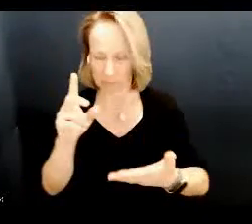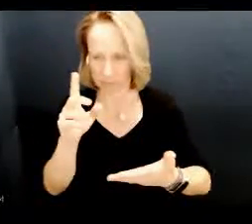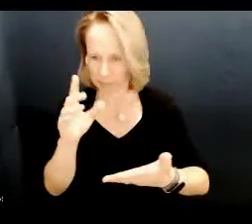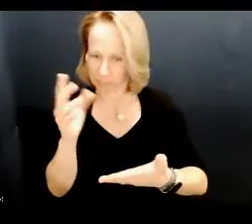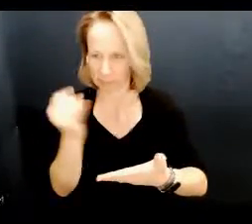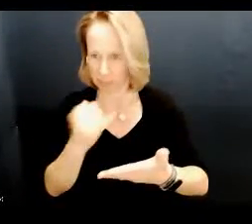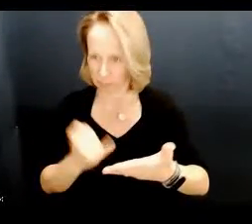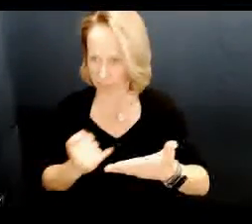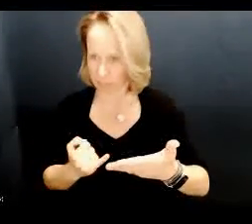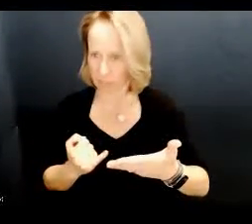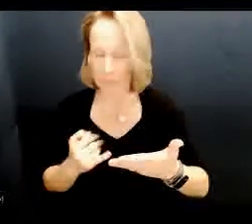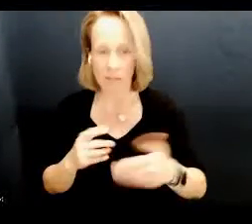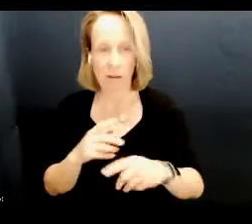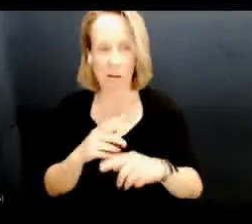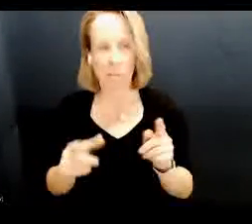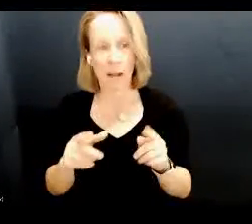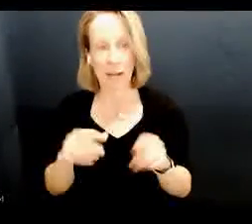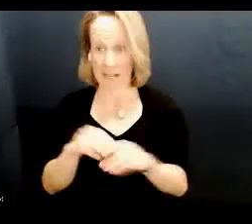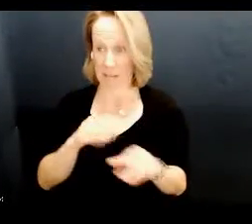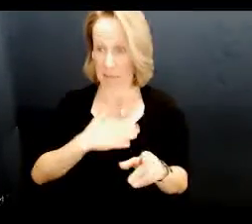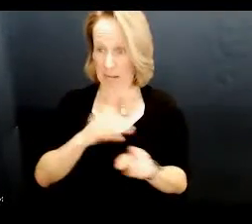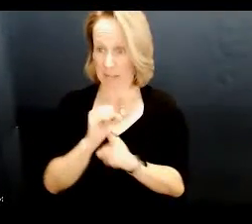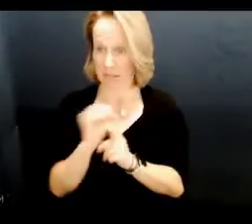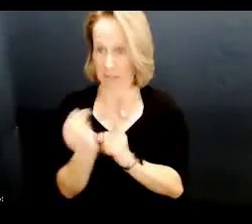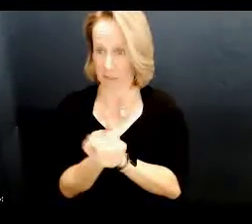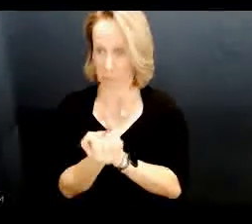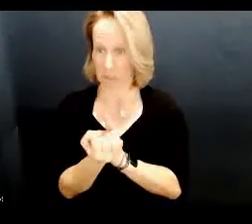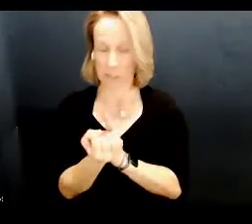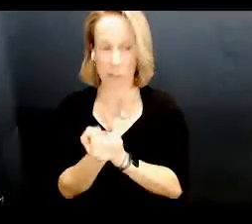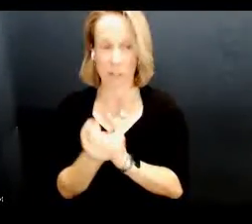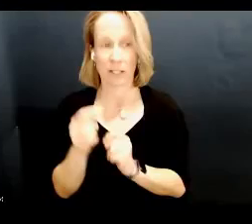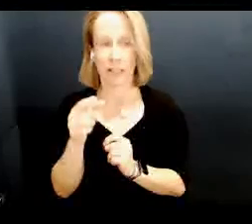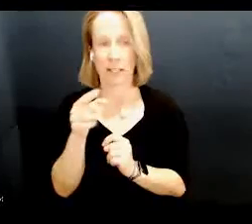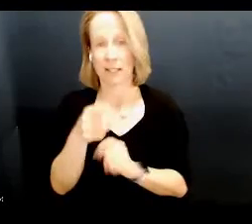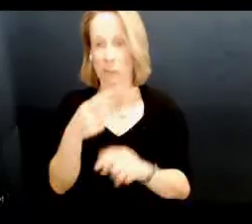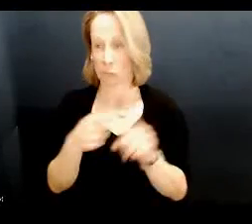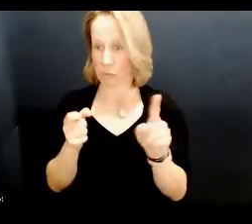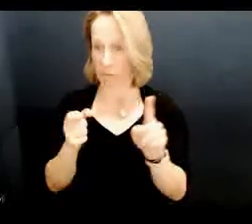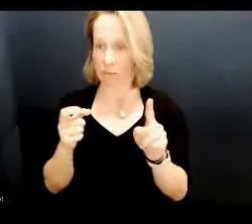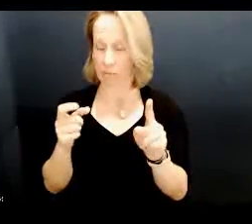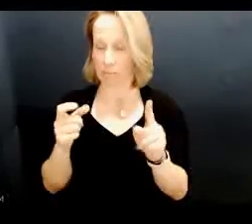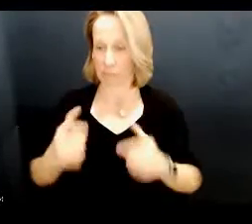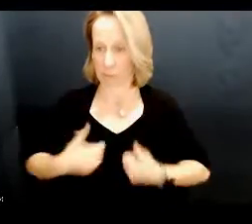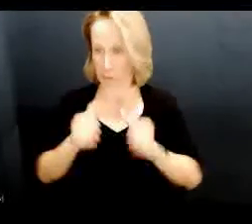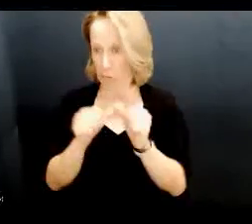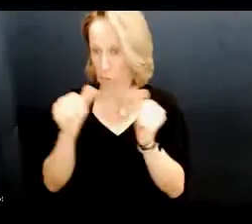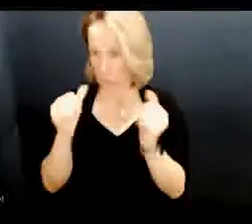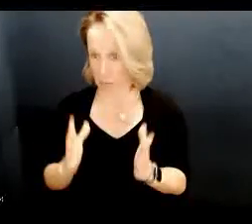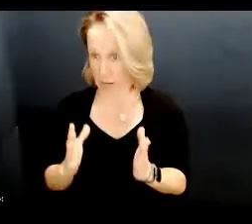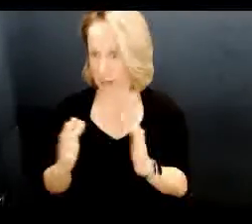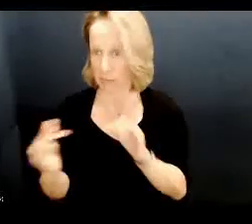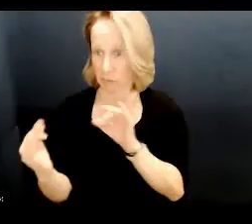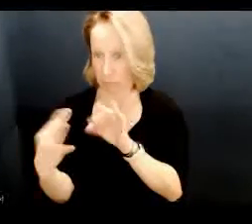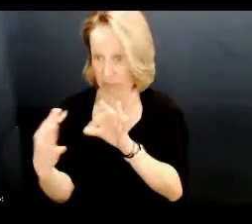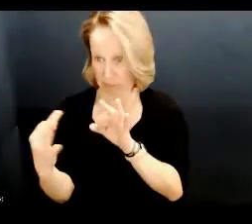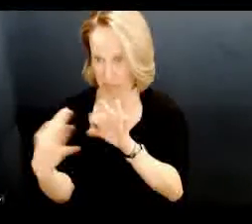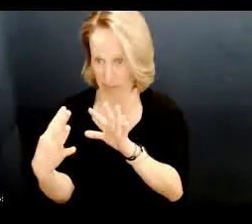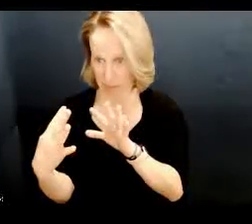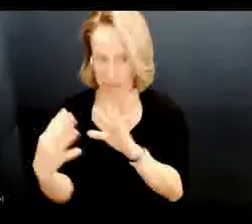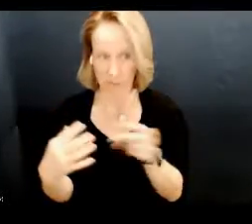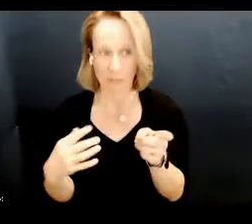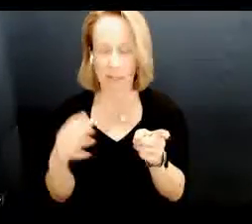this map was actually created based on the survivor feedback. And so that's one of the reasons